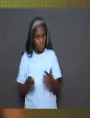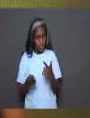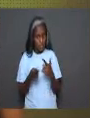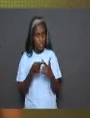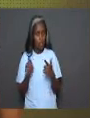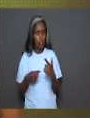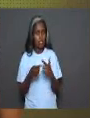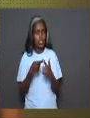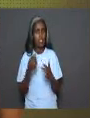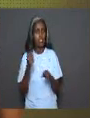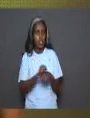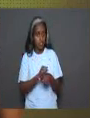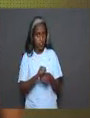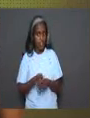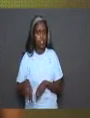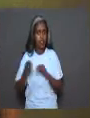second activity, students.